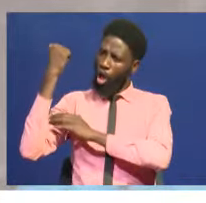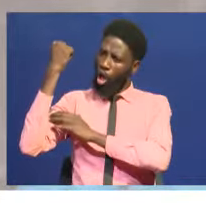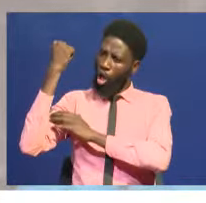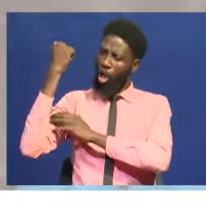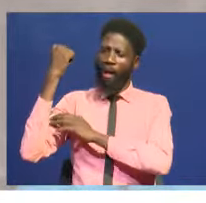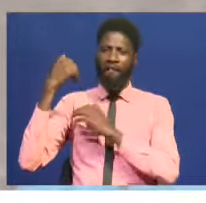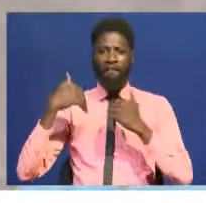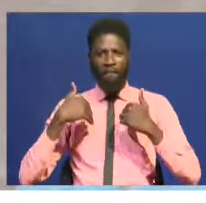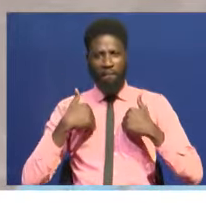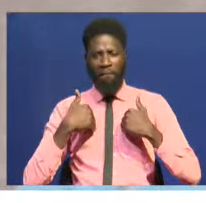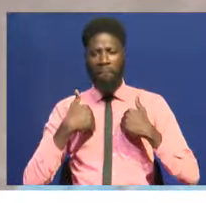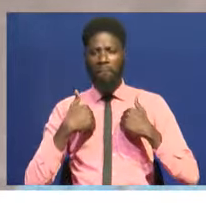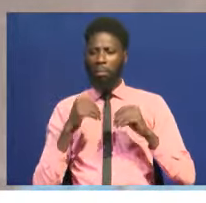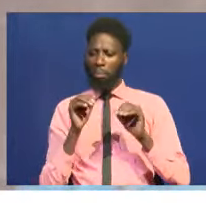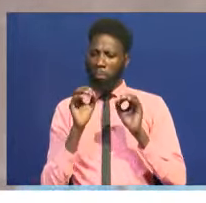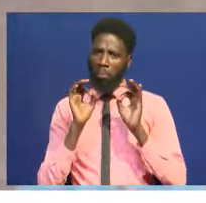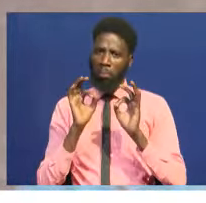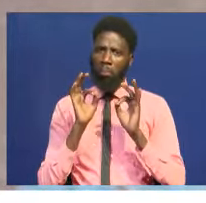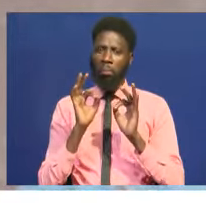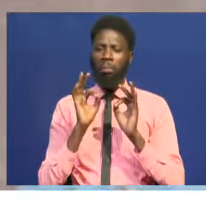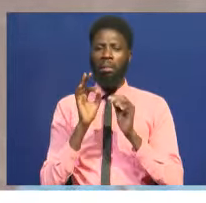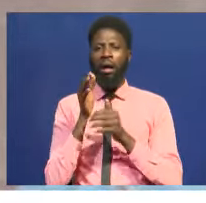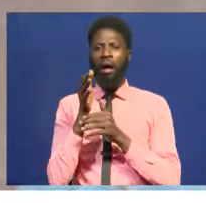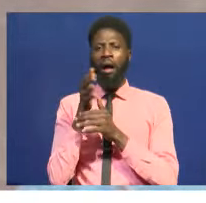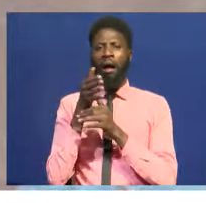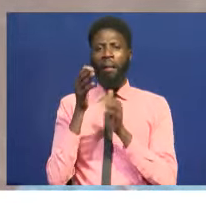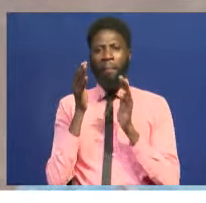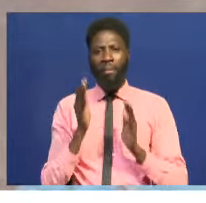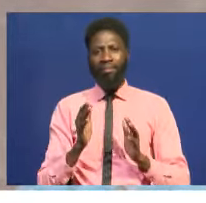the great ambassadors of our country,